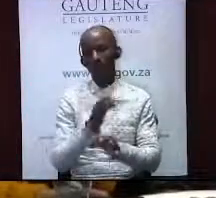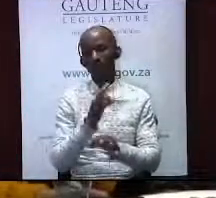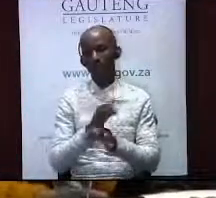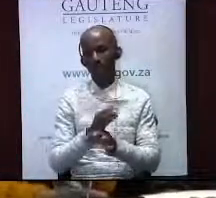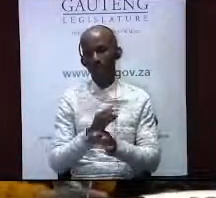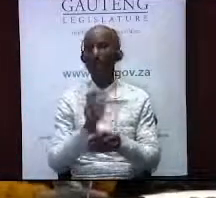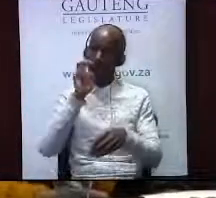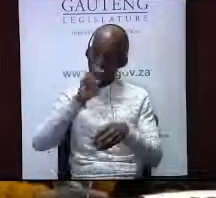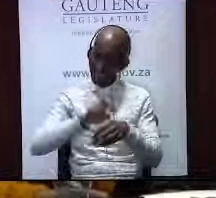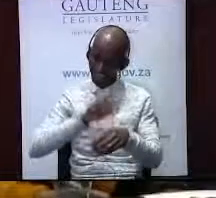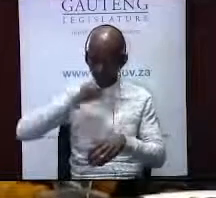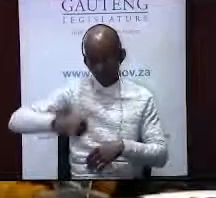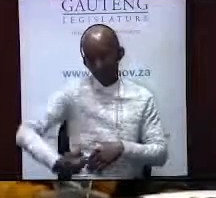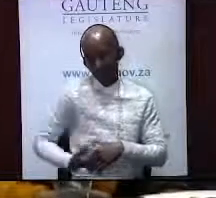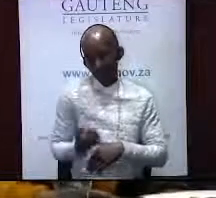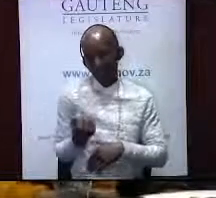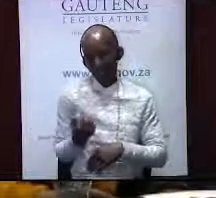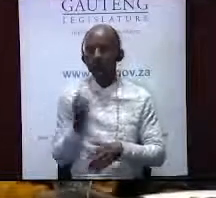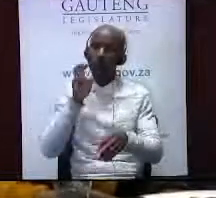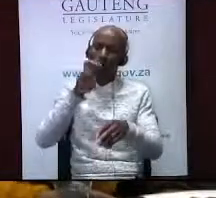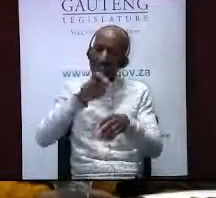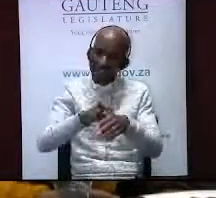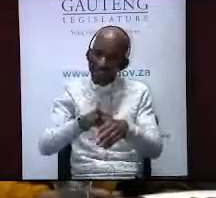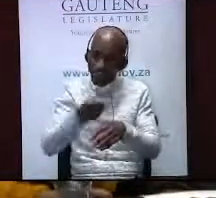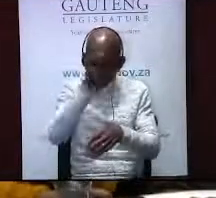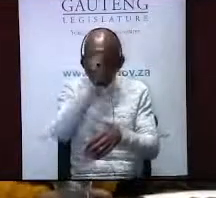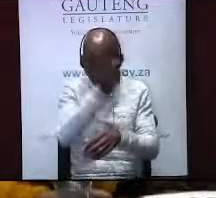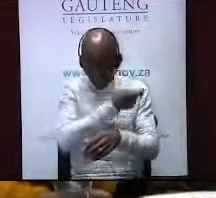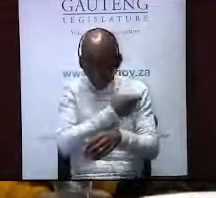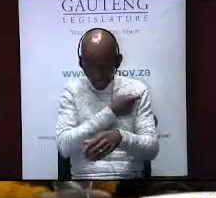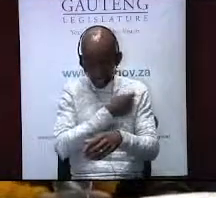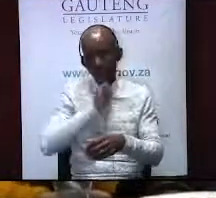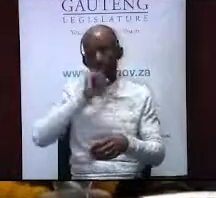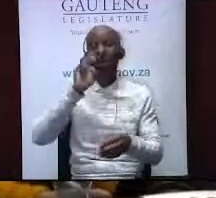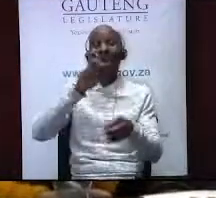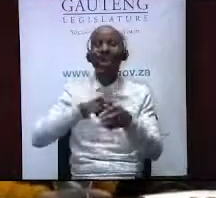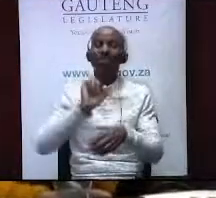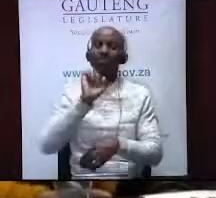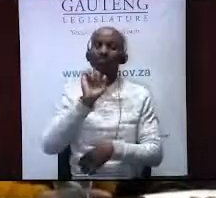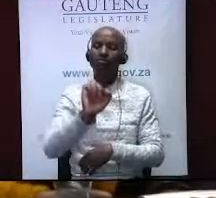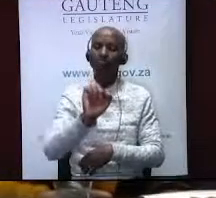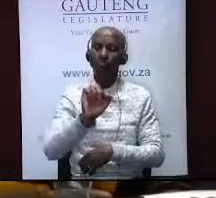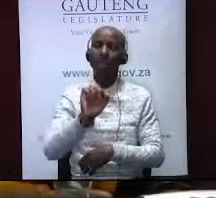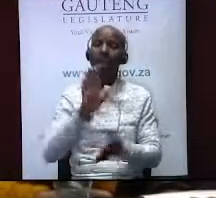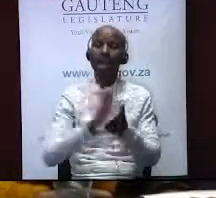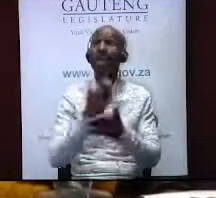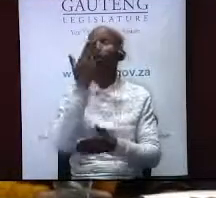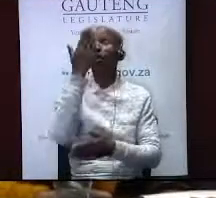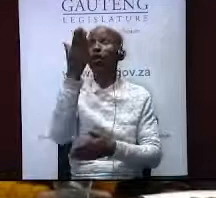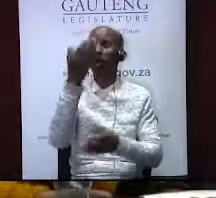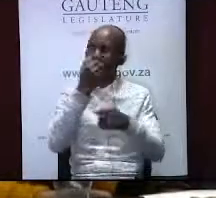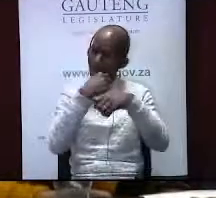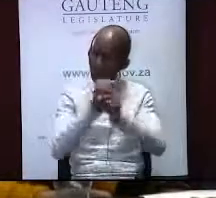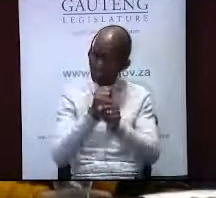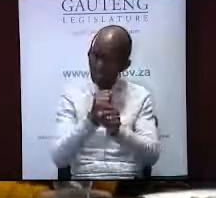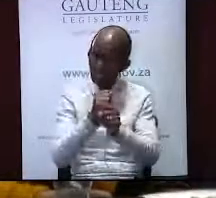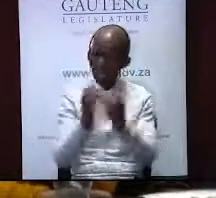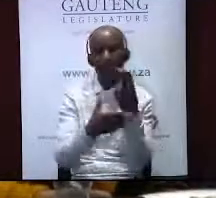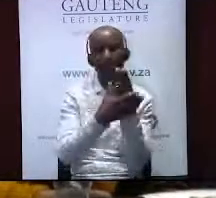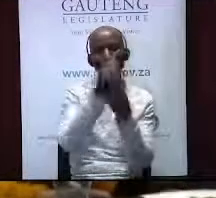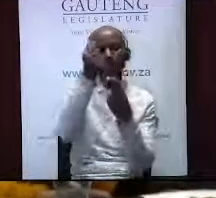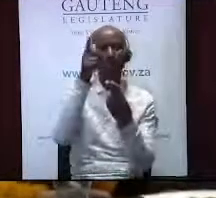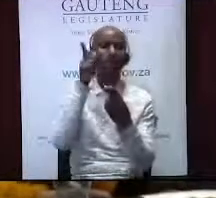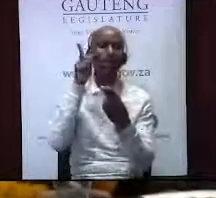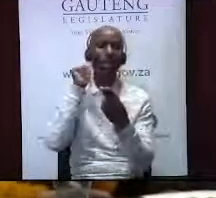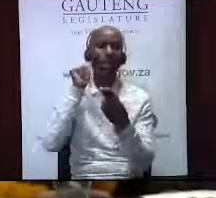we need our husbands, we need our sons, we need you. And God made both